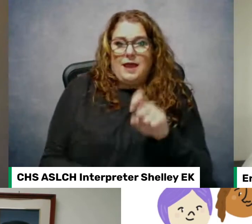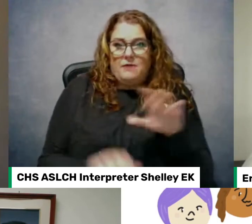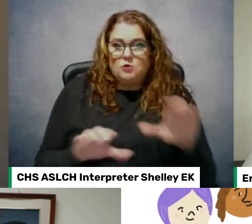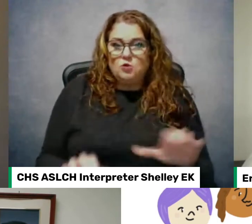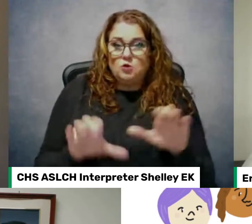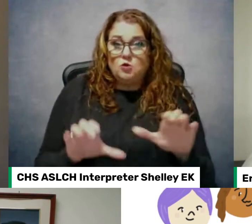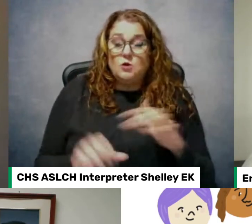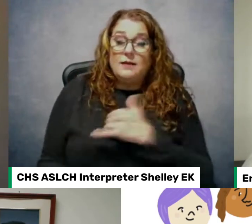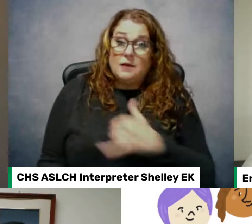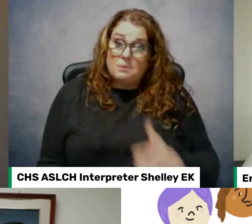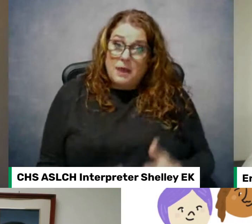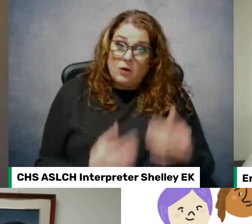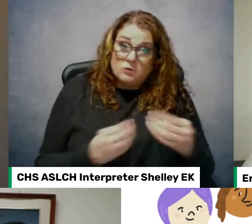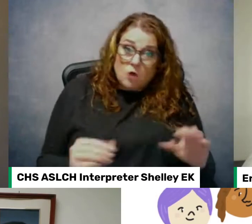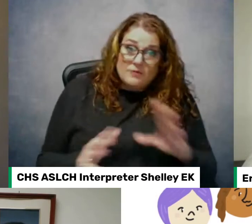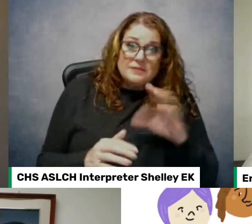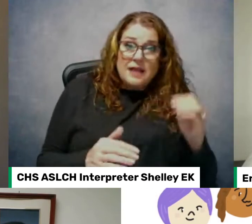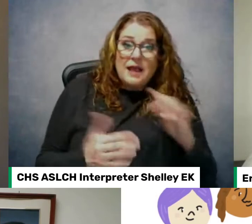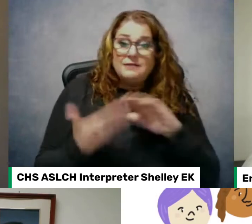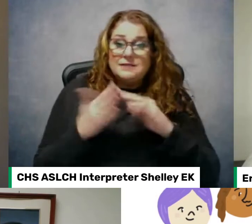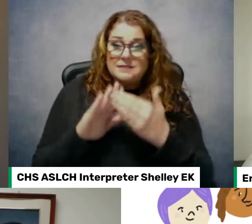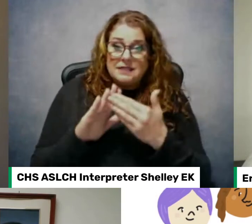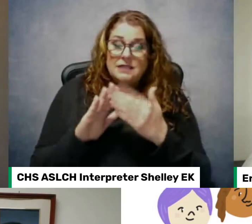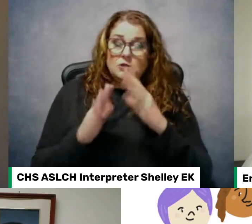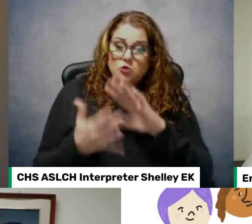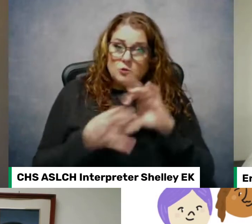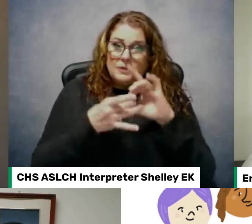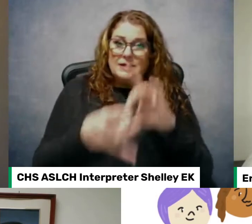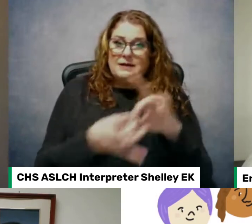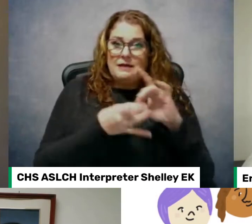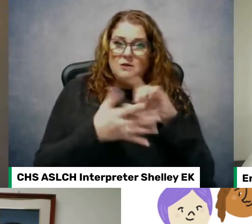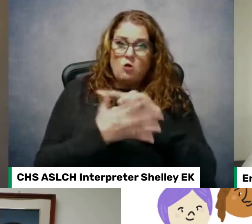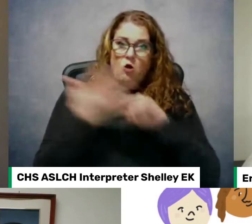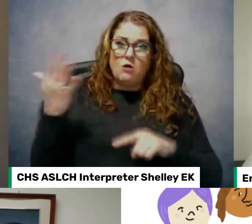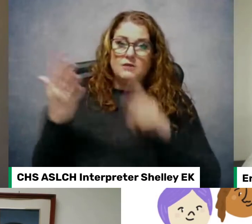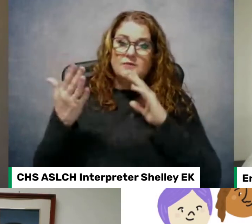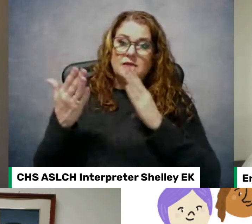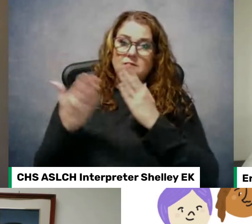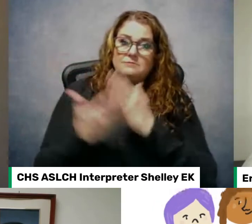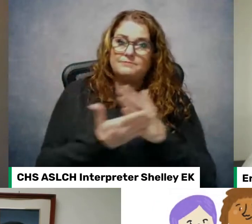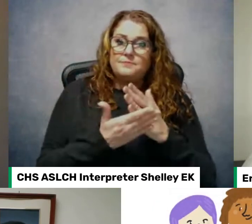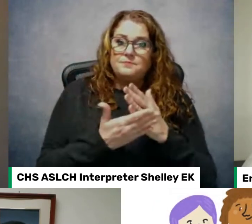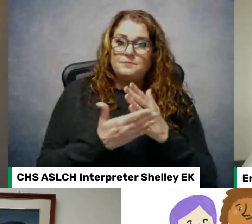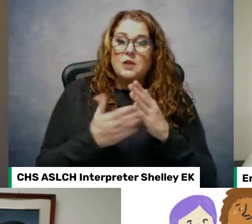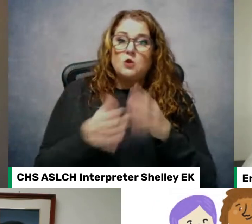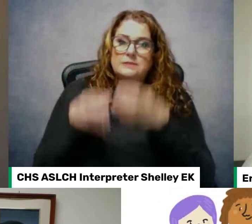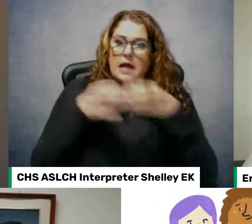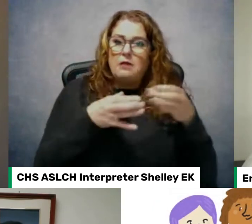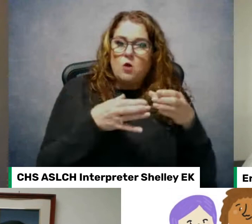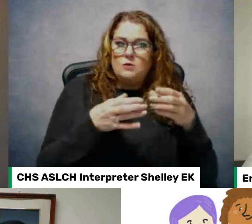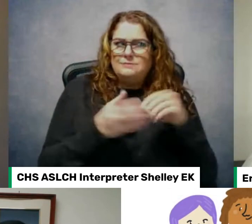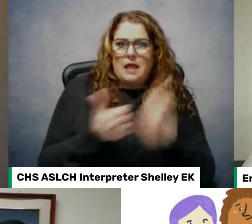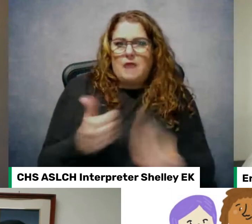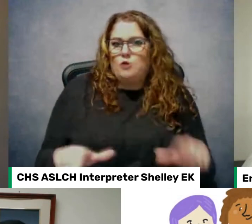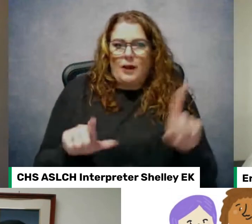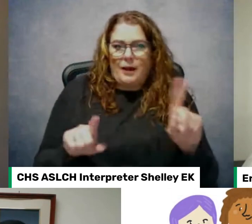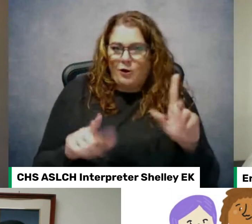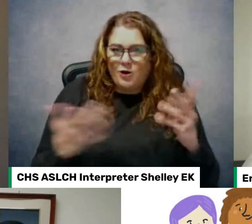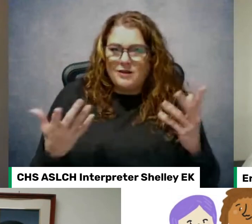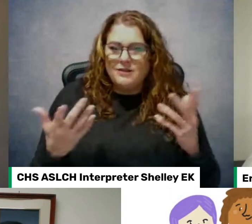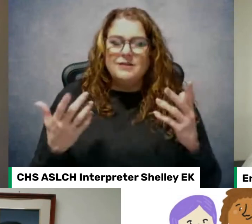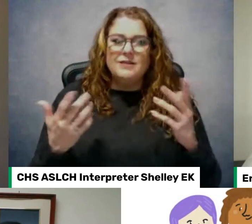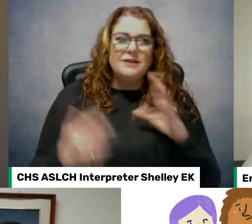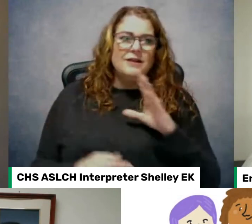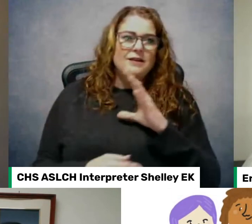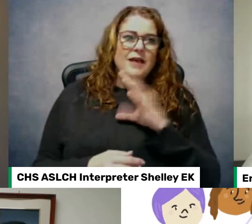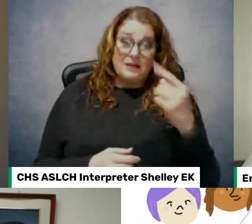mayor's office and at the city, to be connecting all these dots, because there are, of course, silos that exist everywhere. And